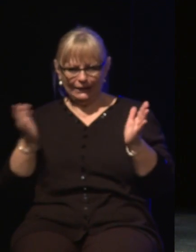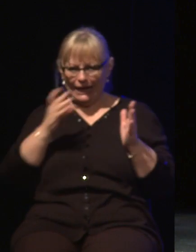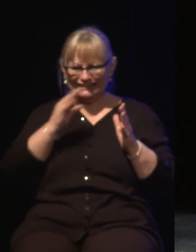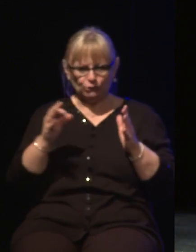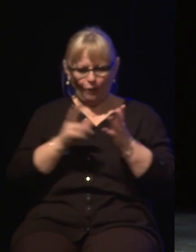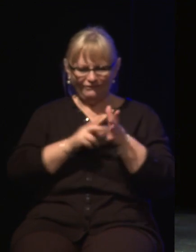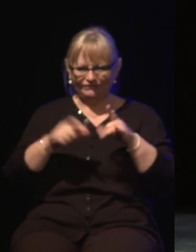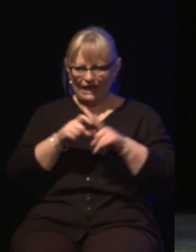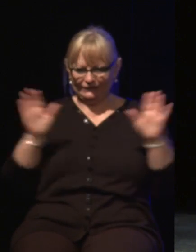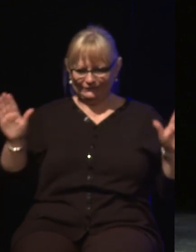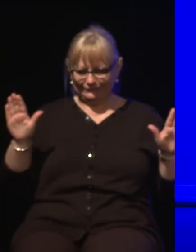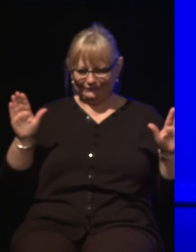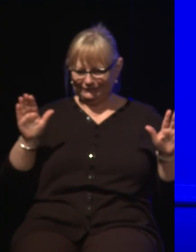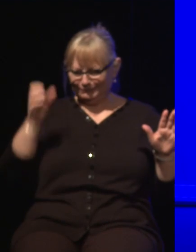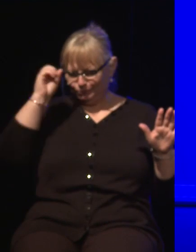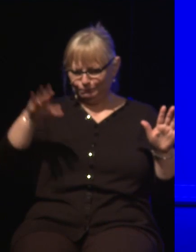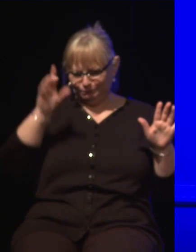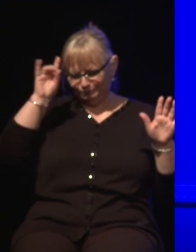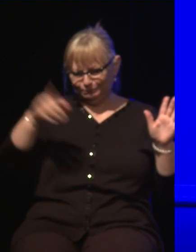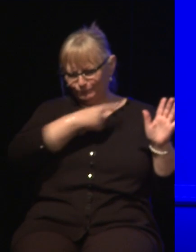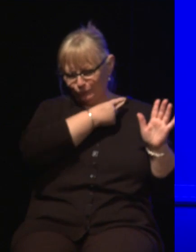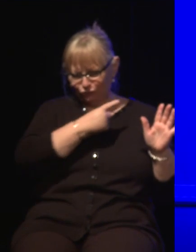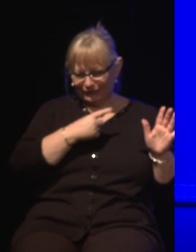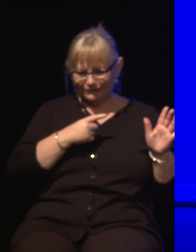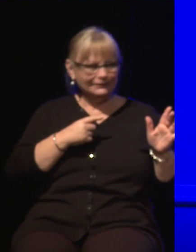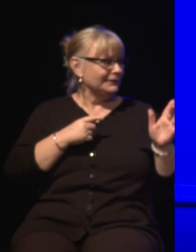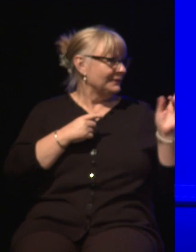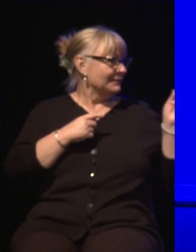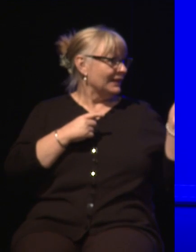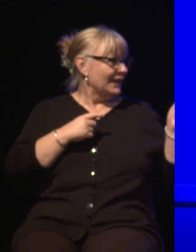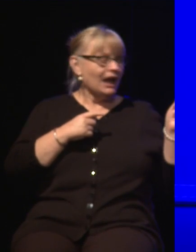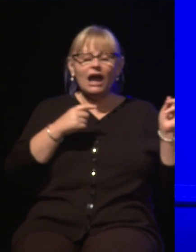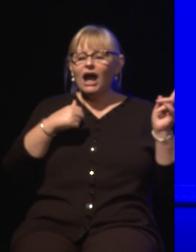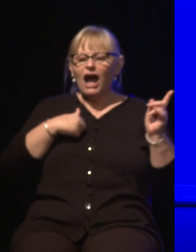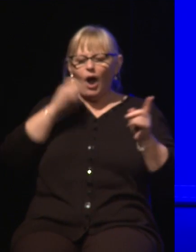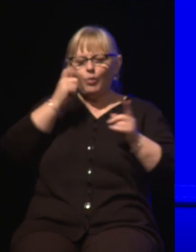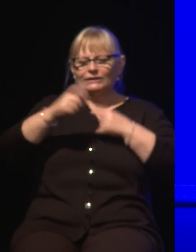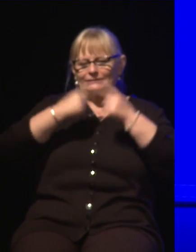won't go into why particularly, but I'm happy to talk to people about it later. But